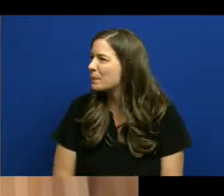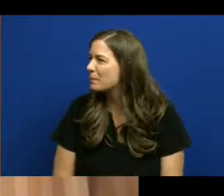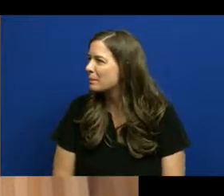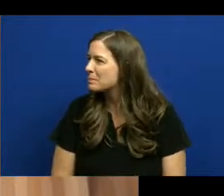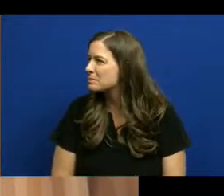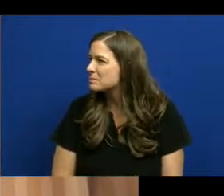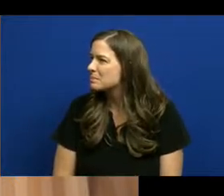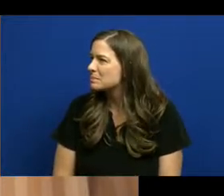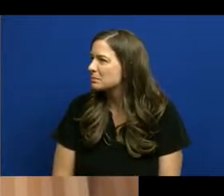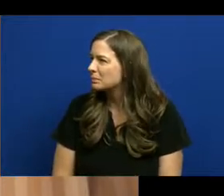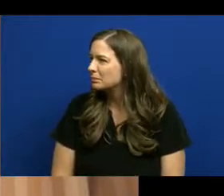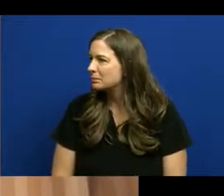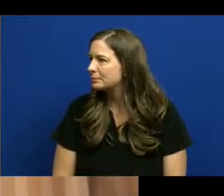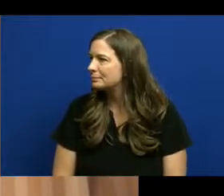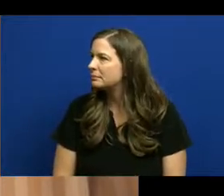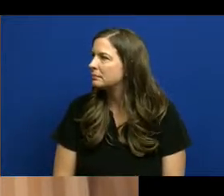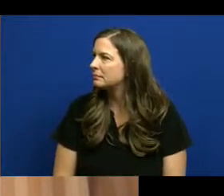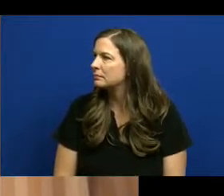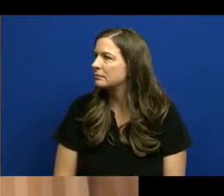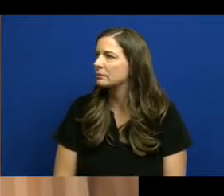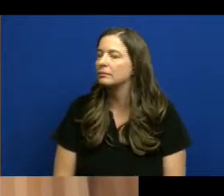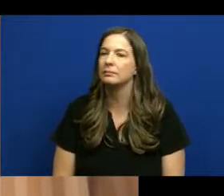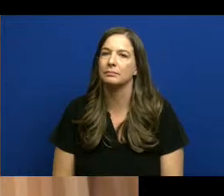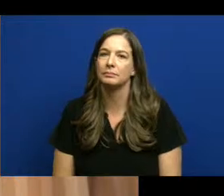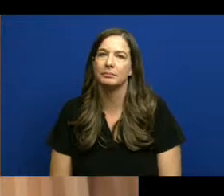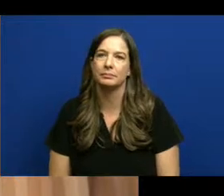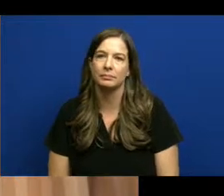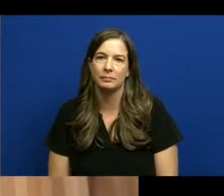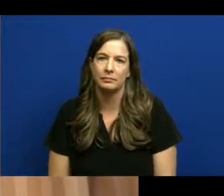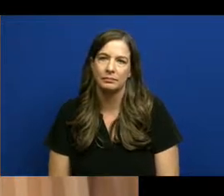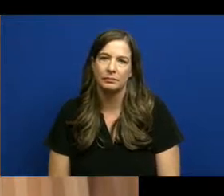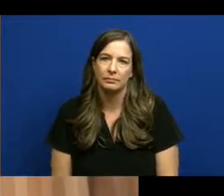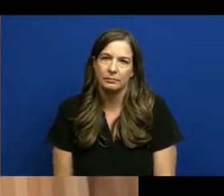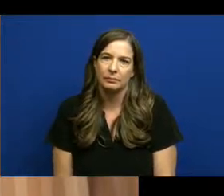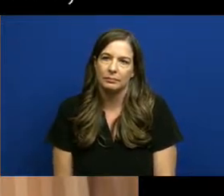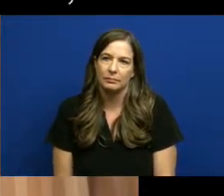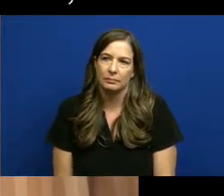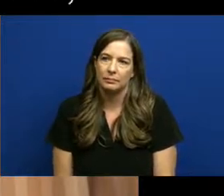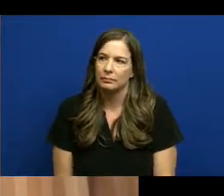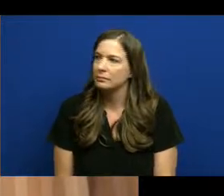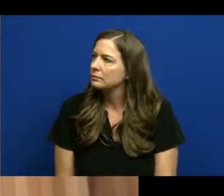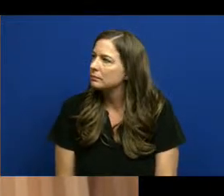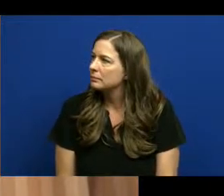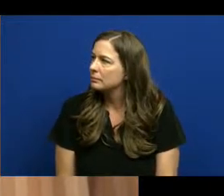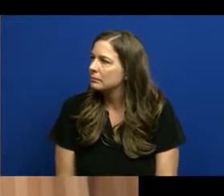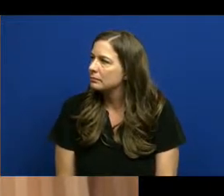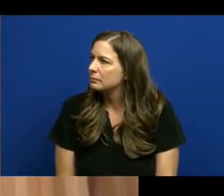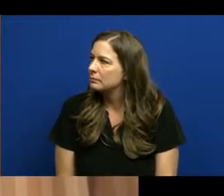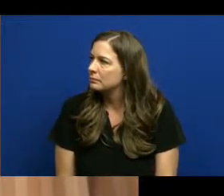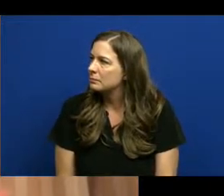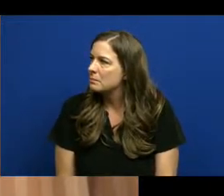I live in Tucson, Arizona. I am deaf. I am also a certified deaf interpreter.